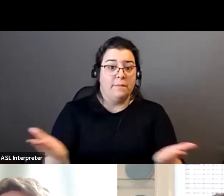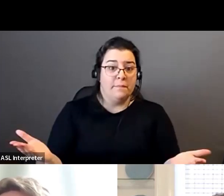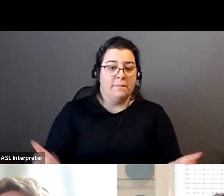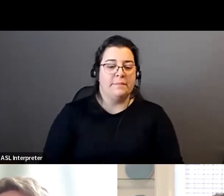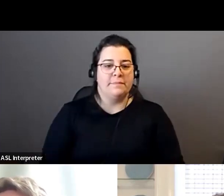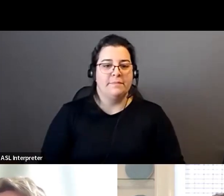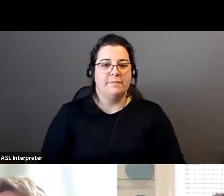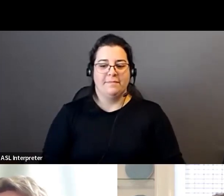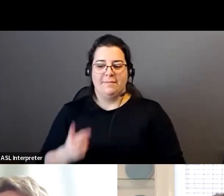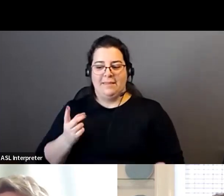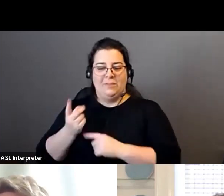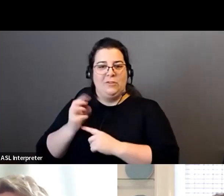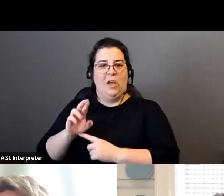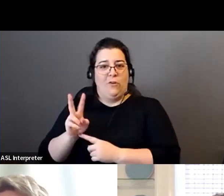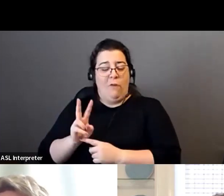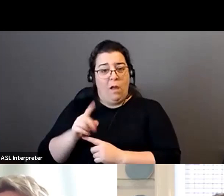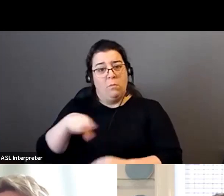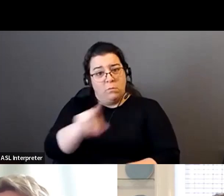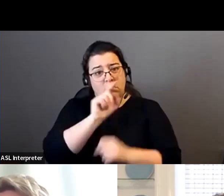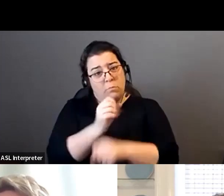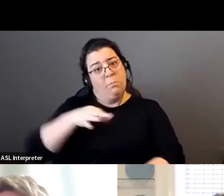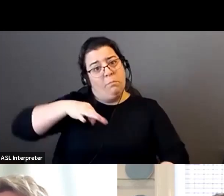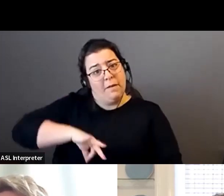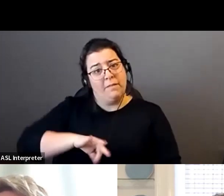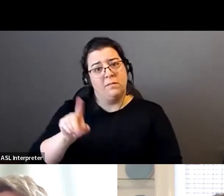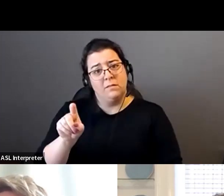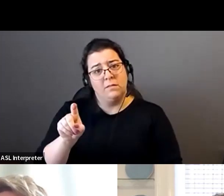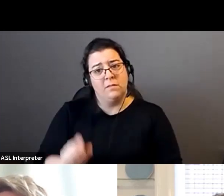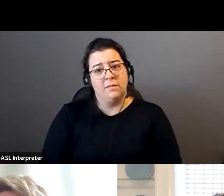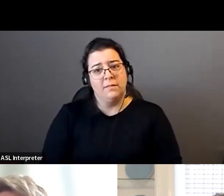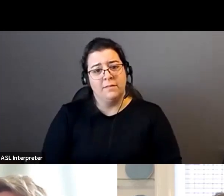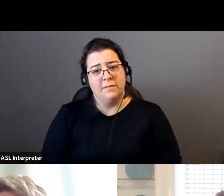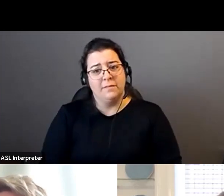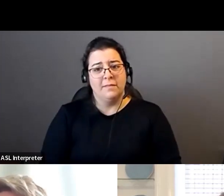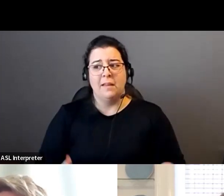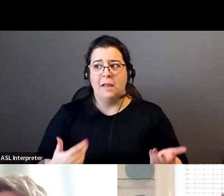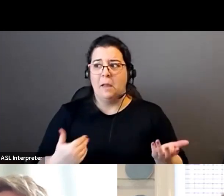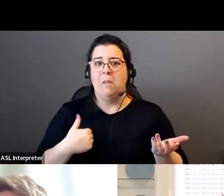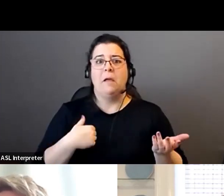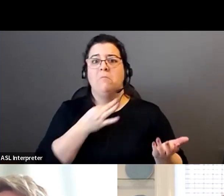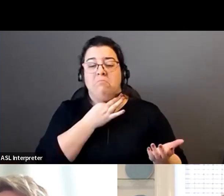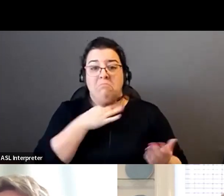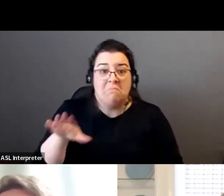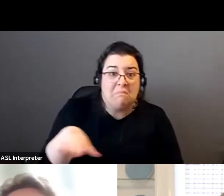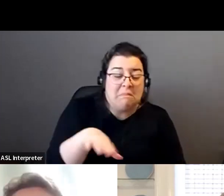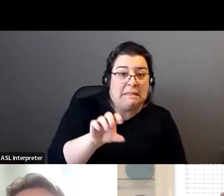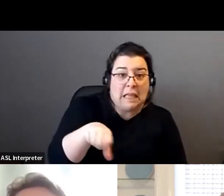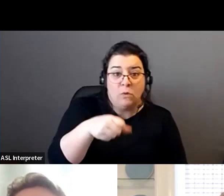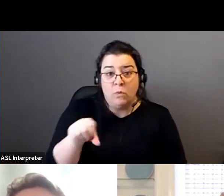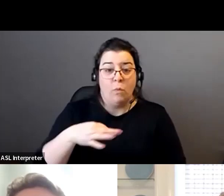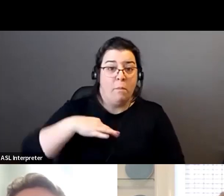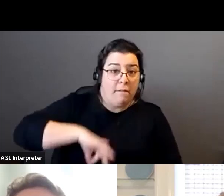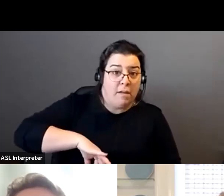Has this been worth your while, everyone who's live? I'd love to either hear you or